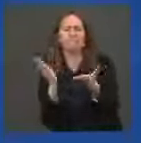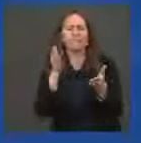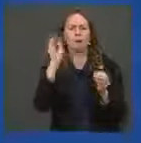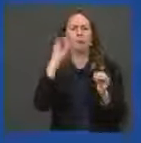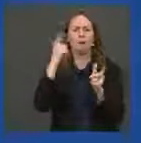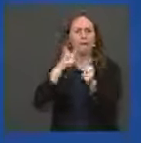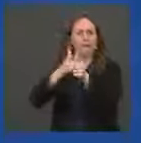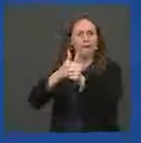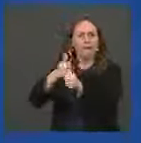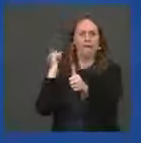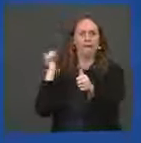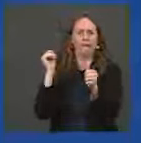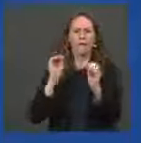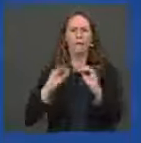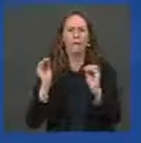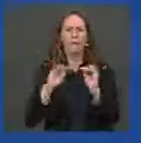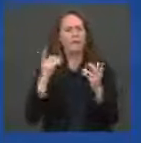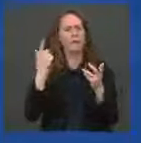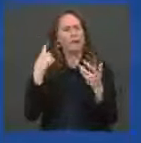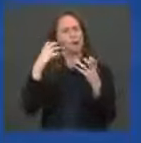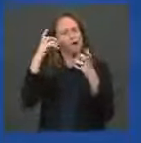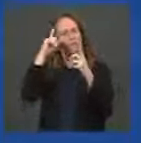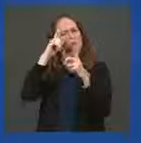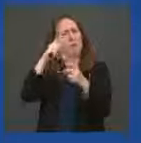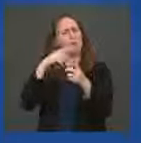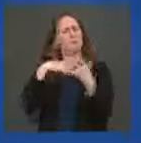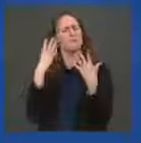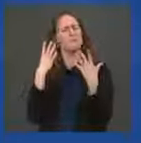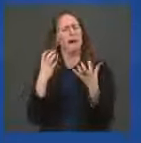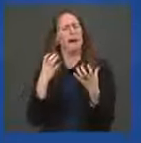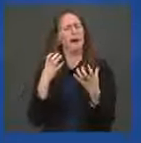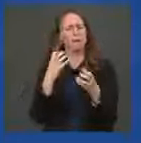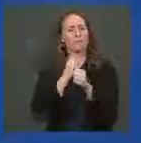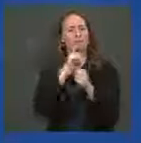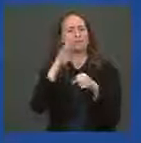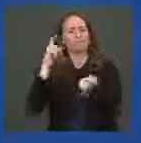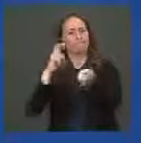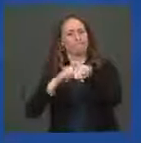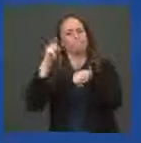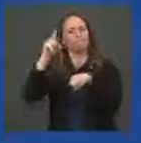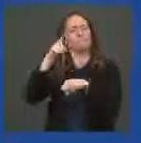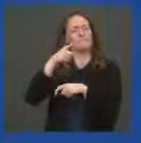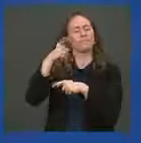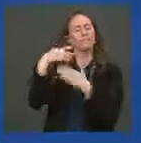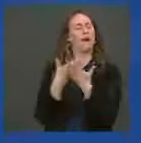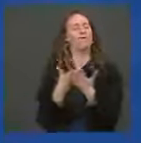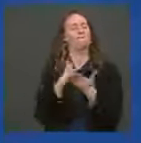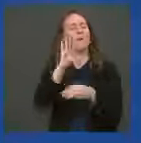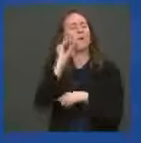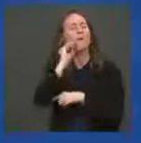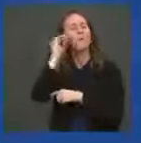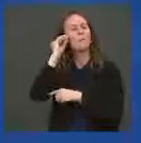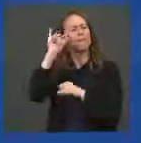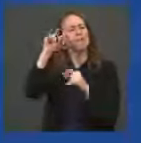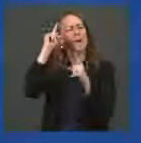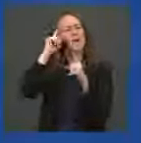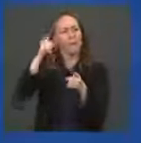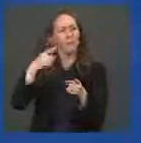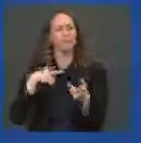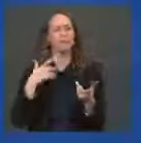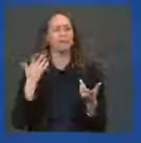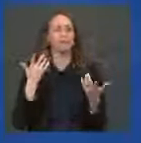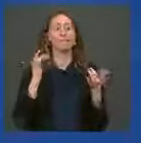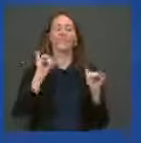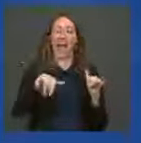to certain parts arriving just in time is needed to make a final product. And our administration, Barack